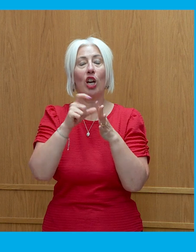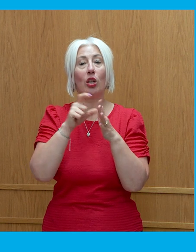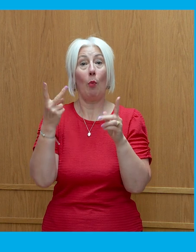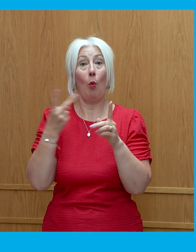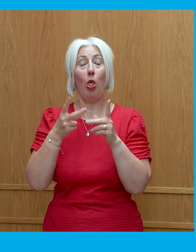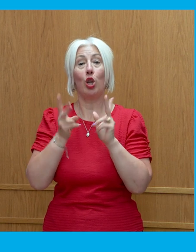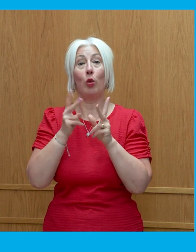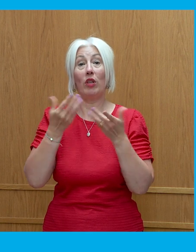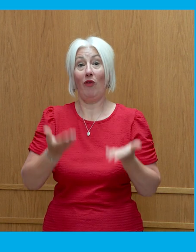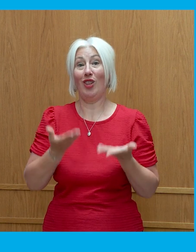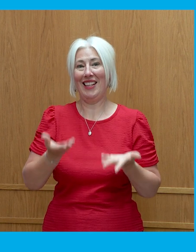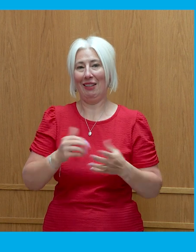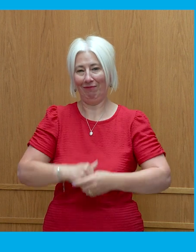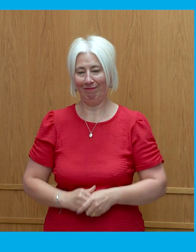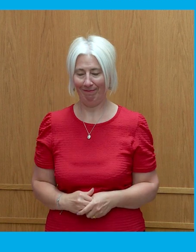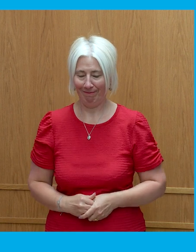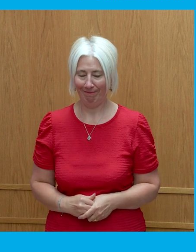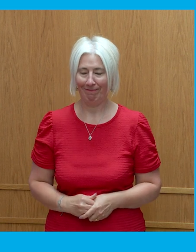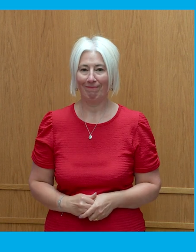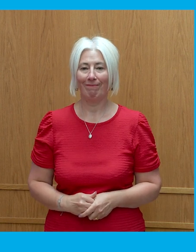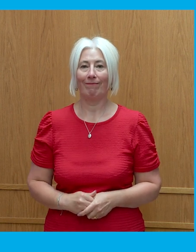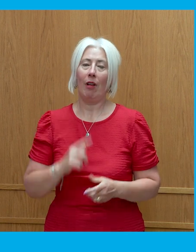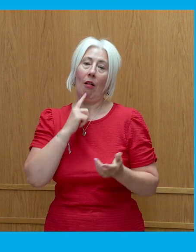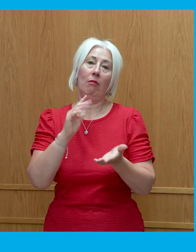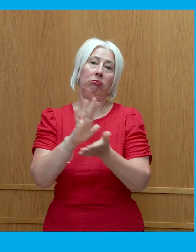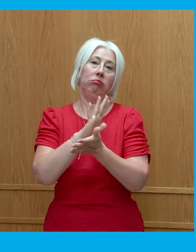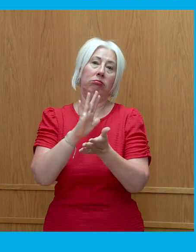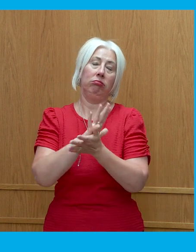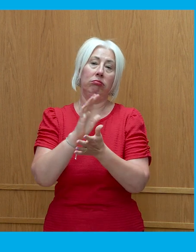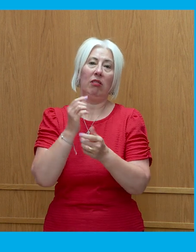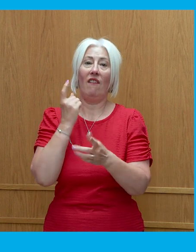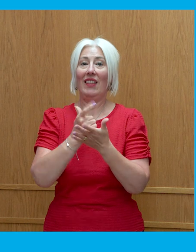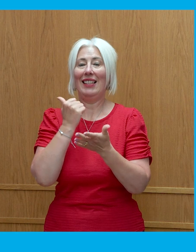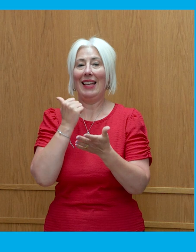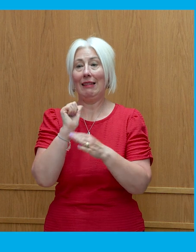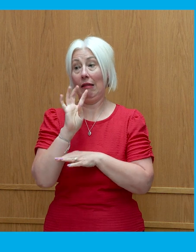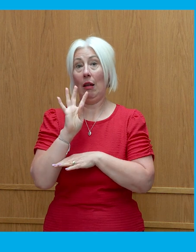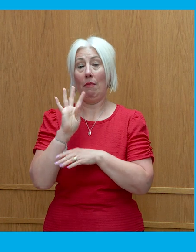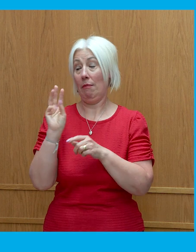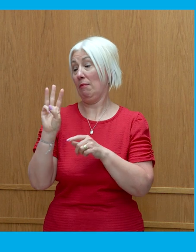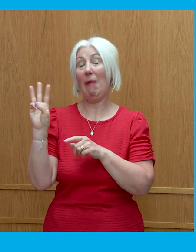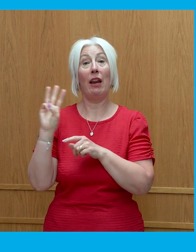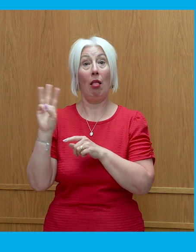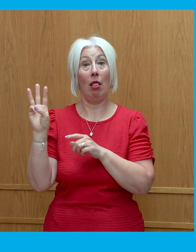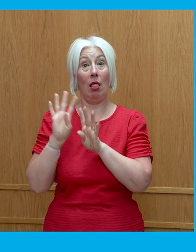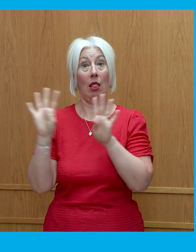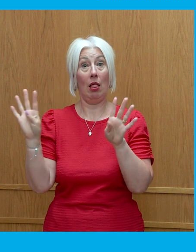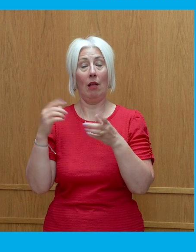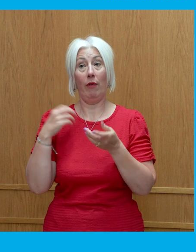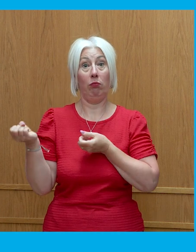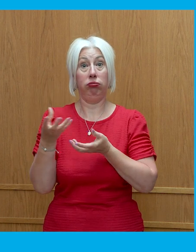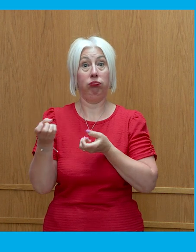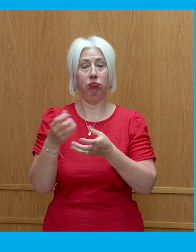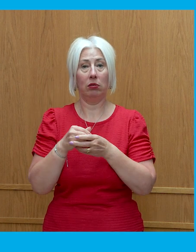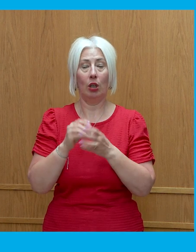today. So, very pleased that we have a fantastic panel who will be contributing this afternoon. I